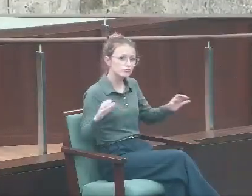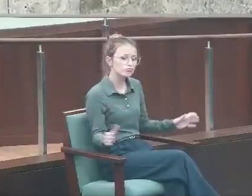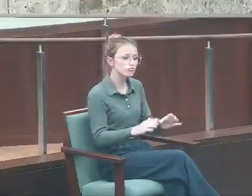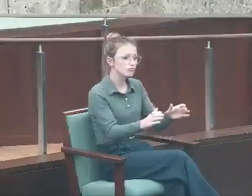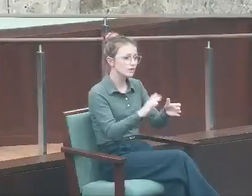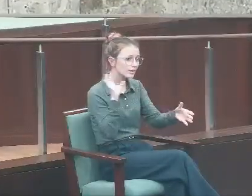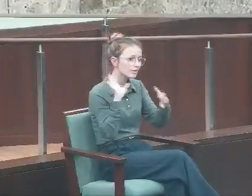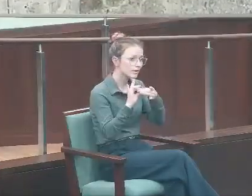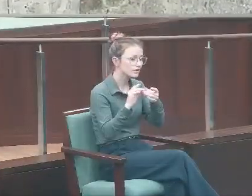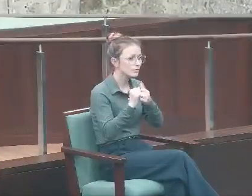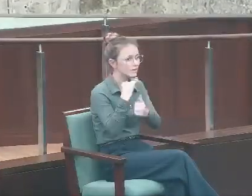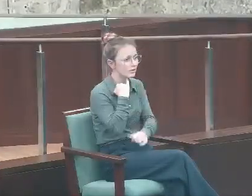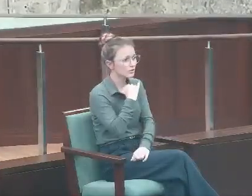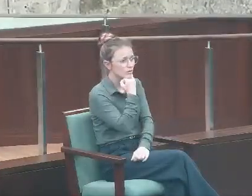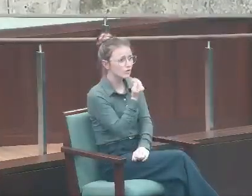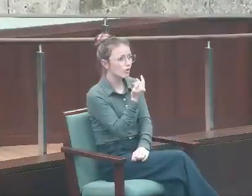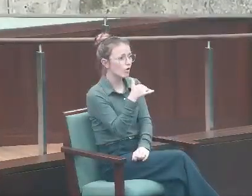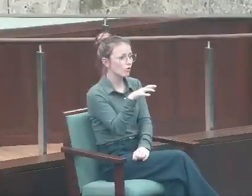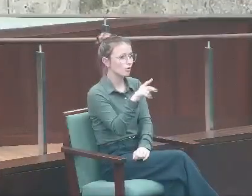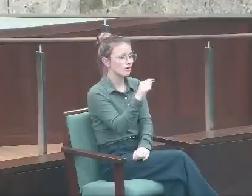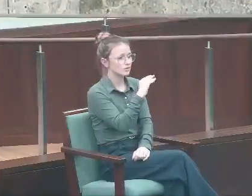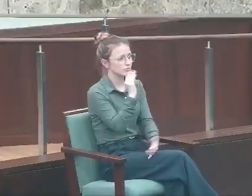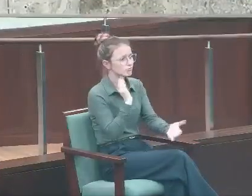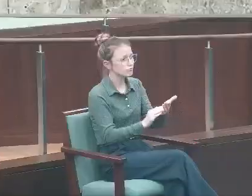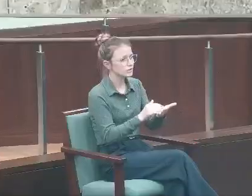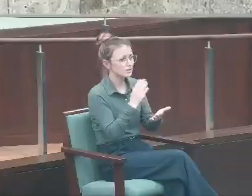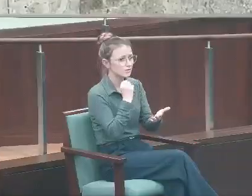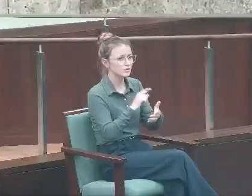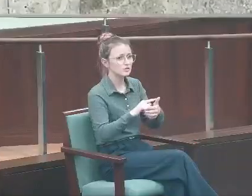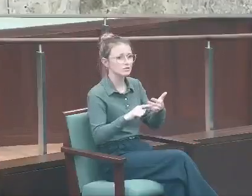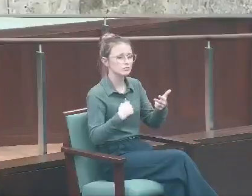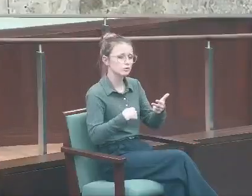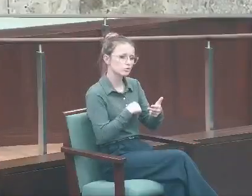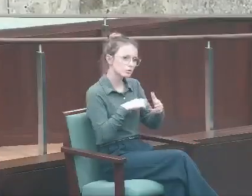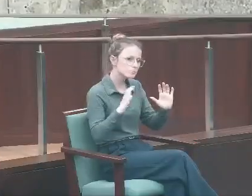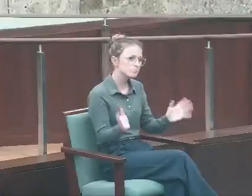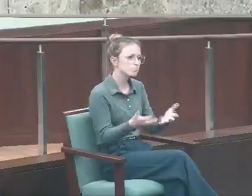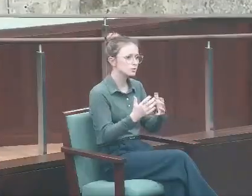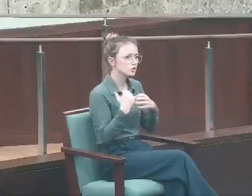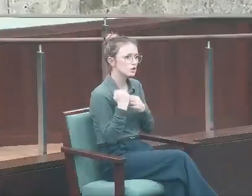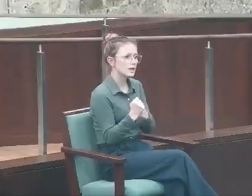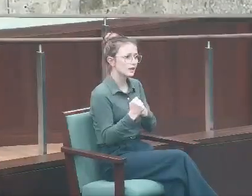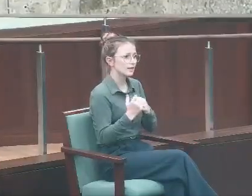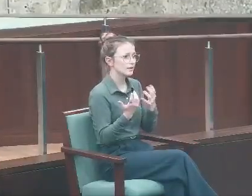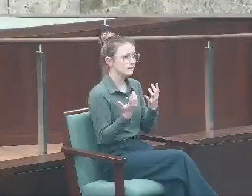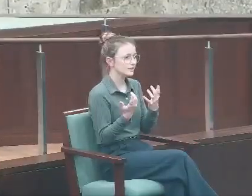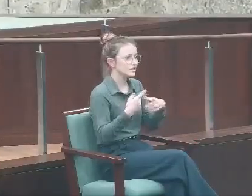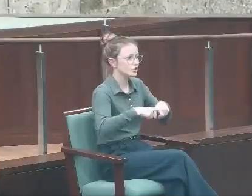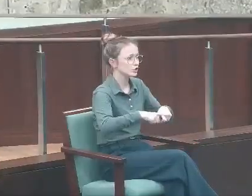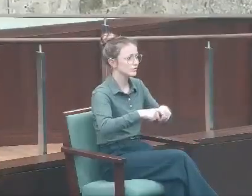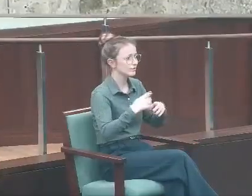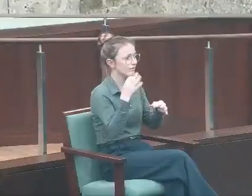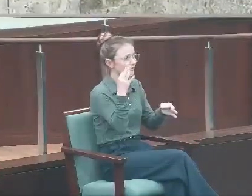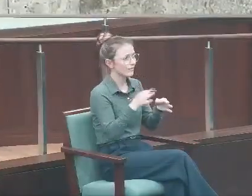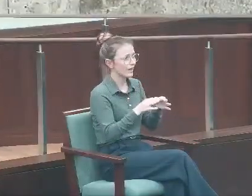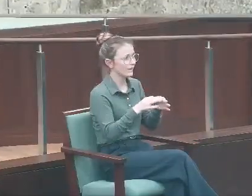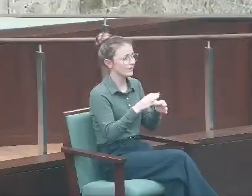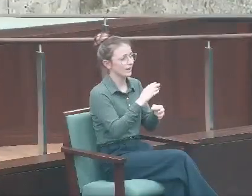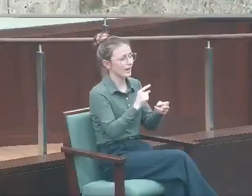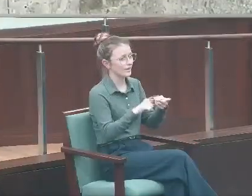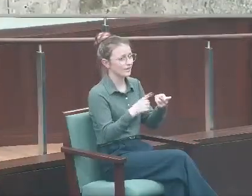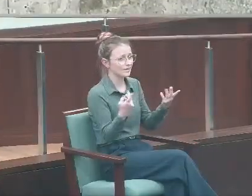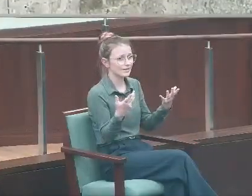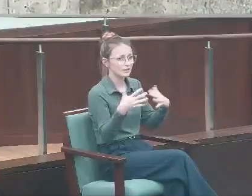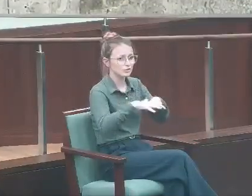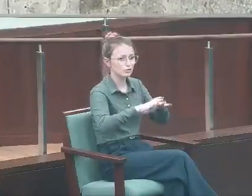the Holocaust, and anti-Semitism. And we strengthened interfaith and intergroup coalitions to promote peace